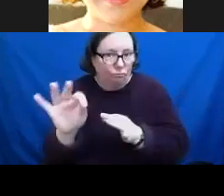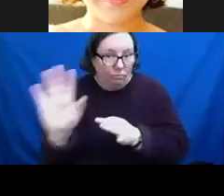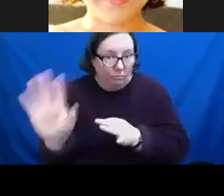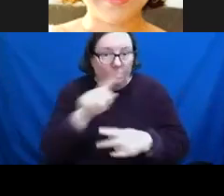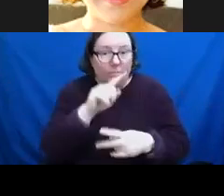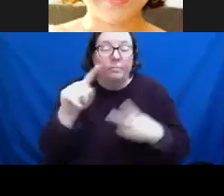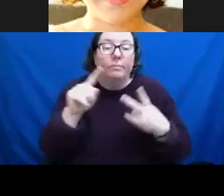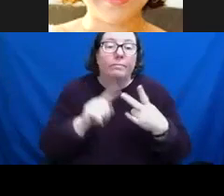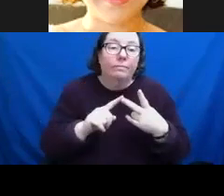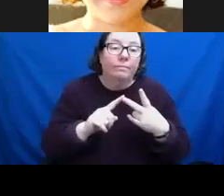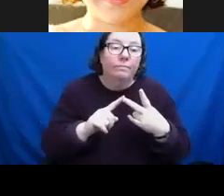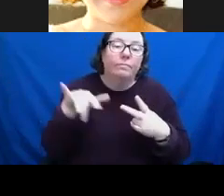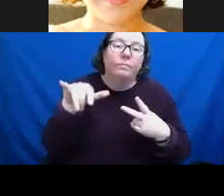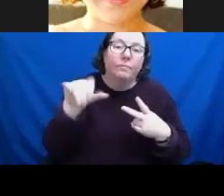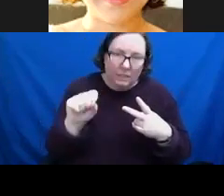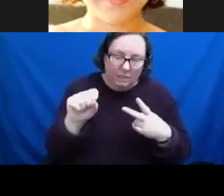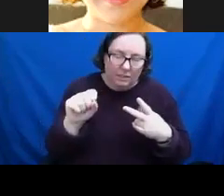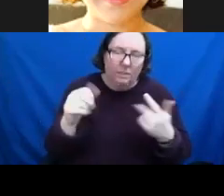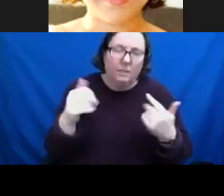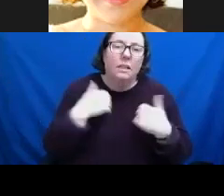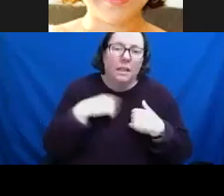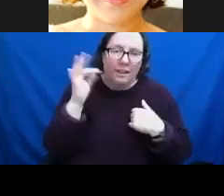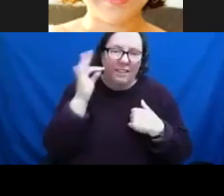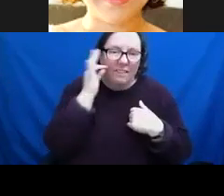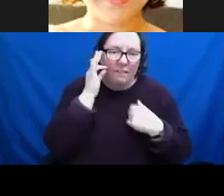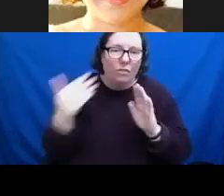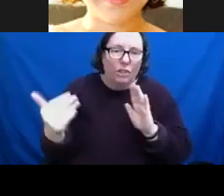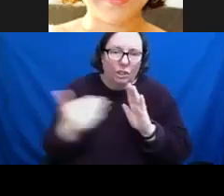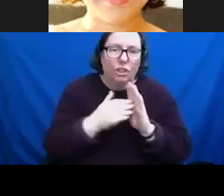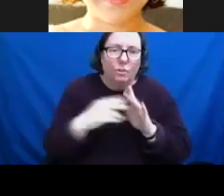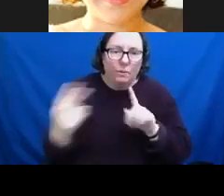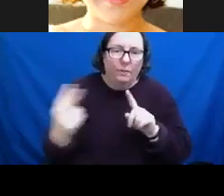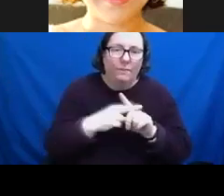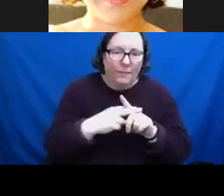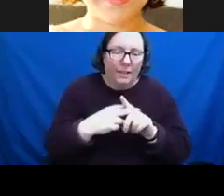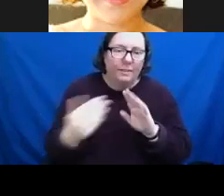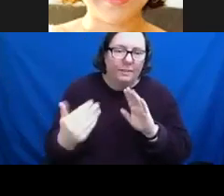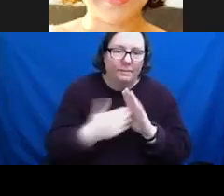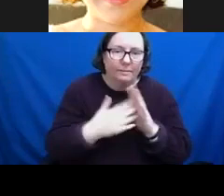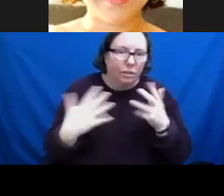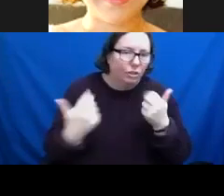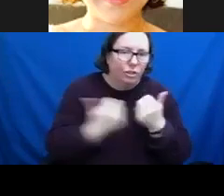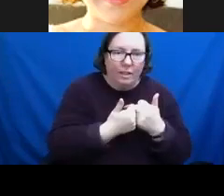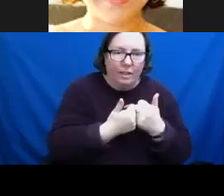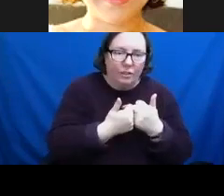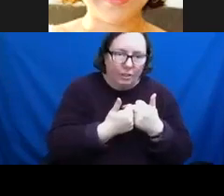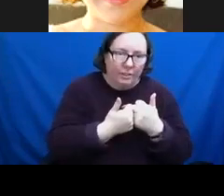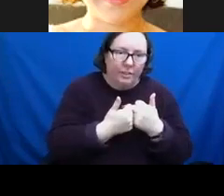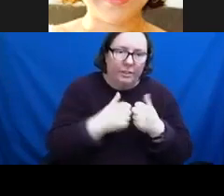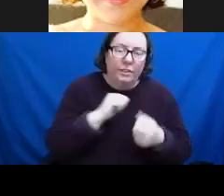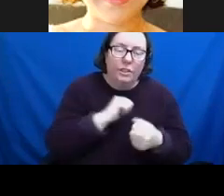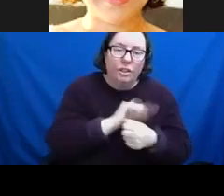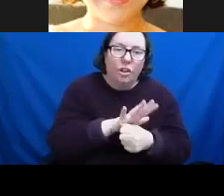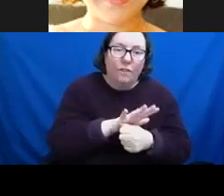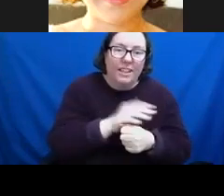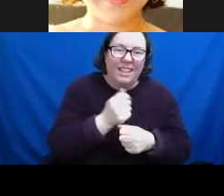Secondly, yes, there has been a federal lawsuit filed challenging the